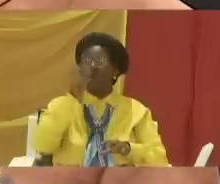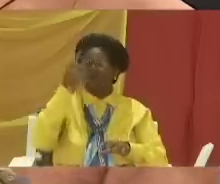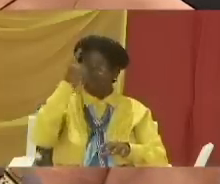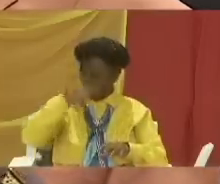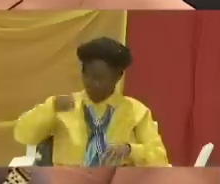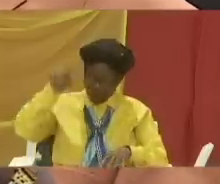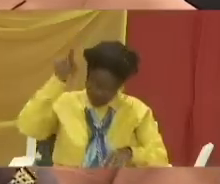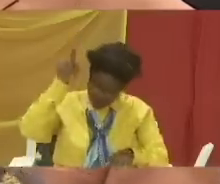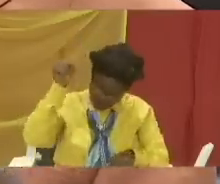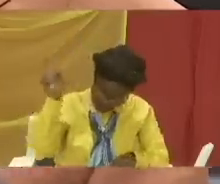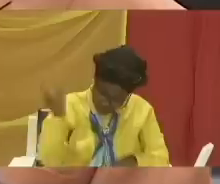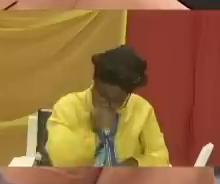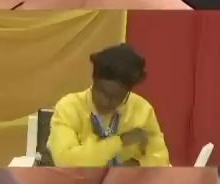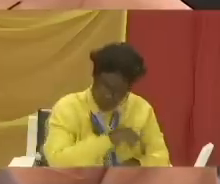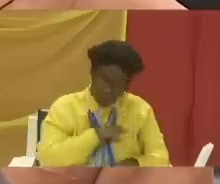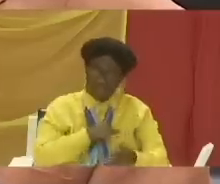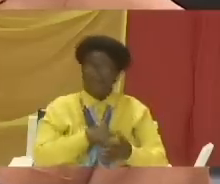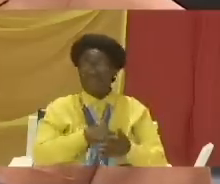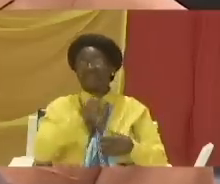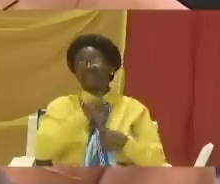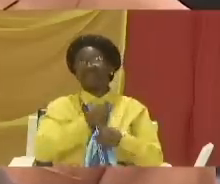It causes God to do